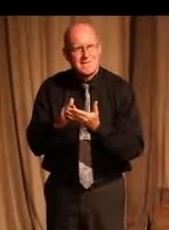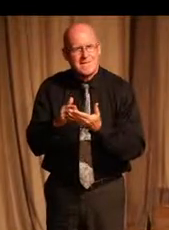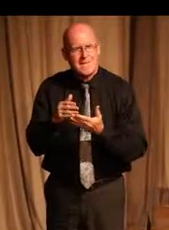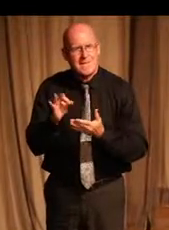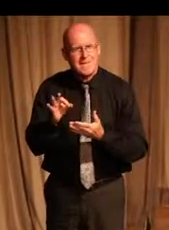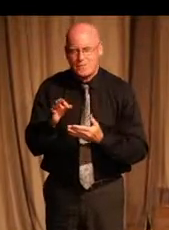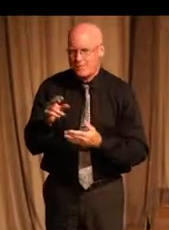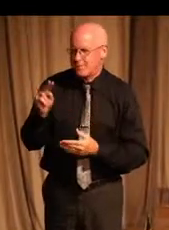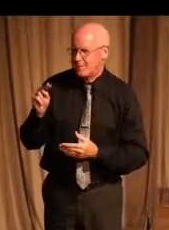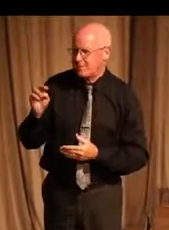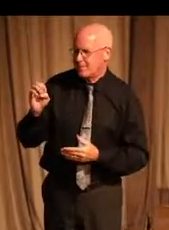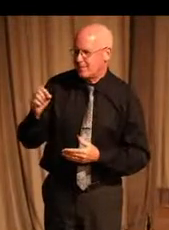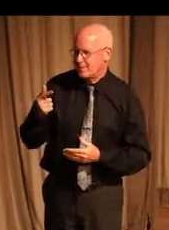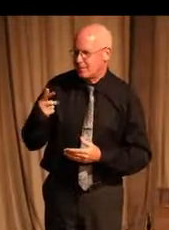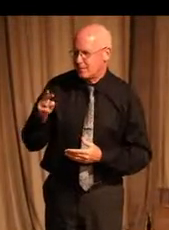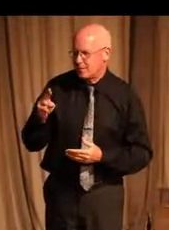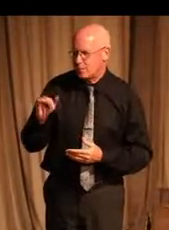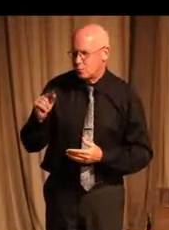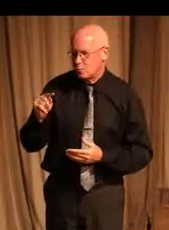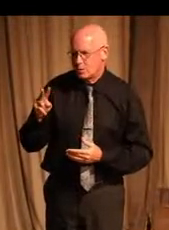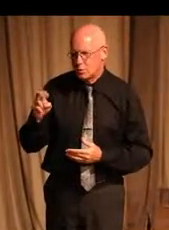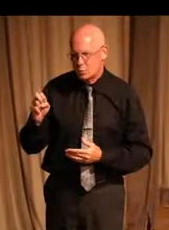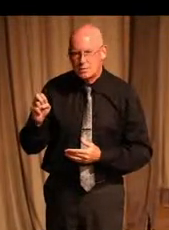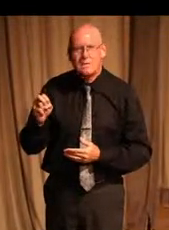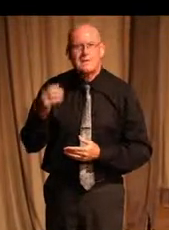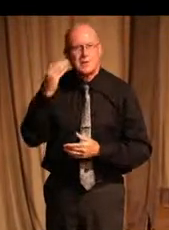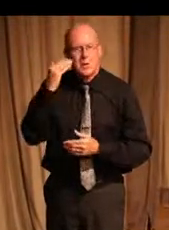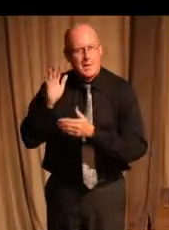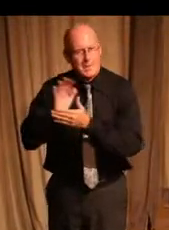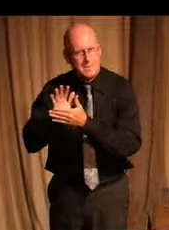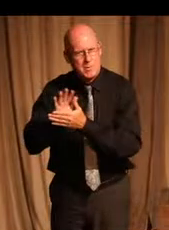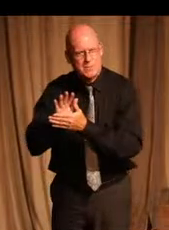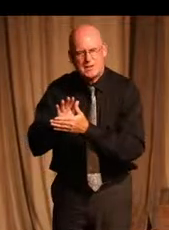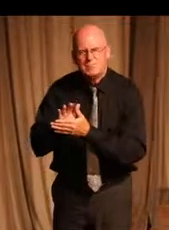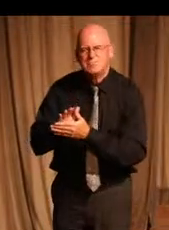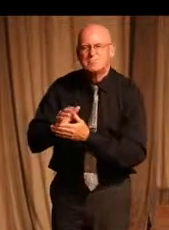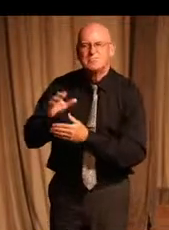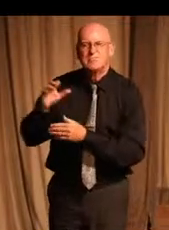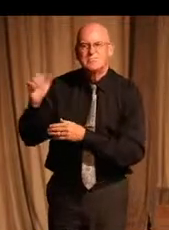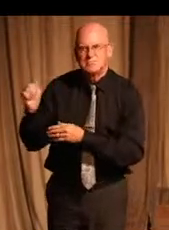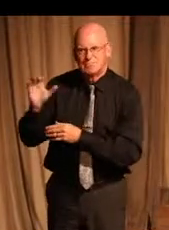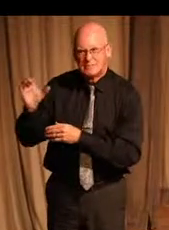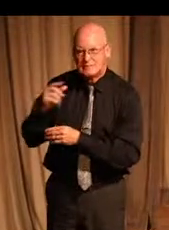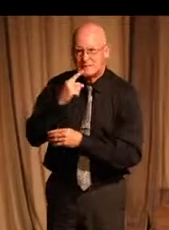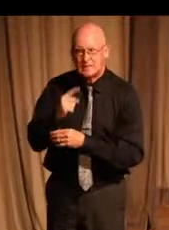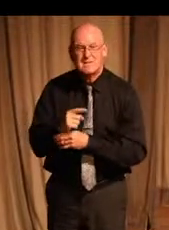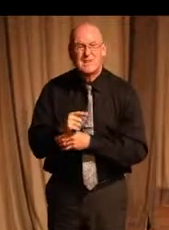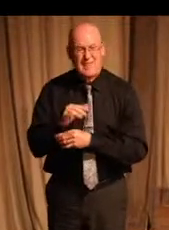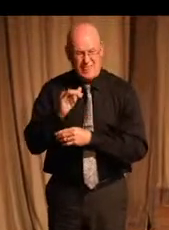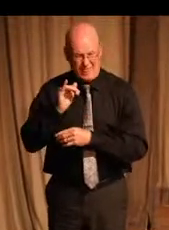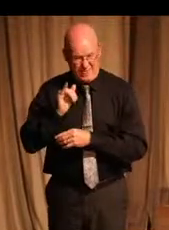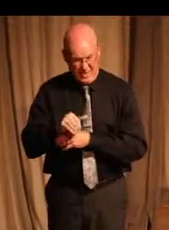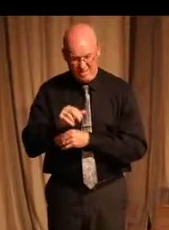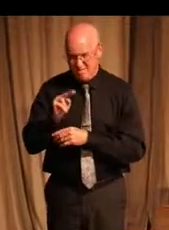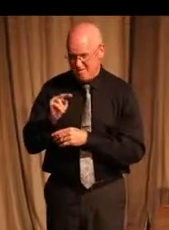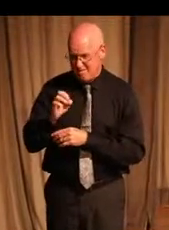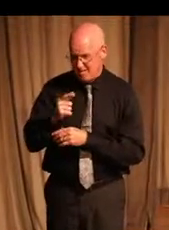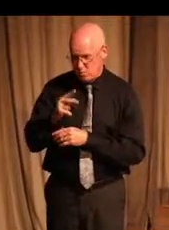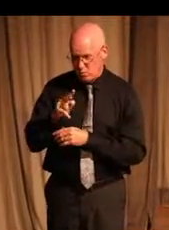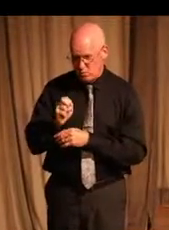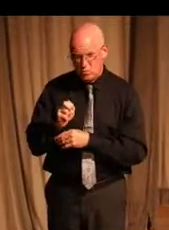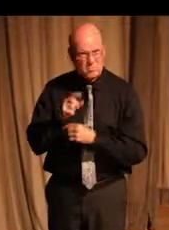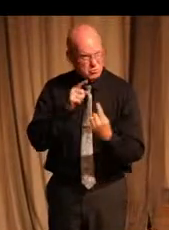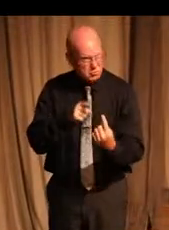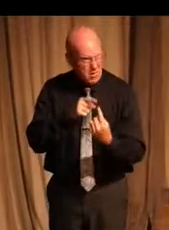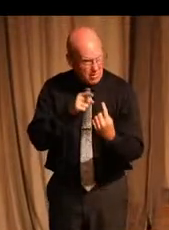idea of negritude, right? I think in the film, Aimé Césaire says, negritude is struggle. And I thought that was really powerful.